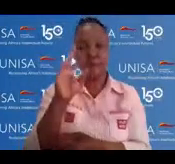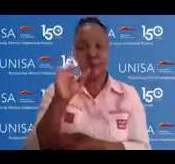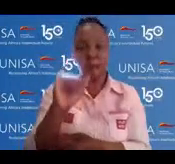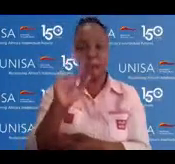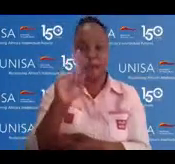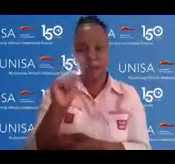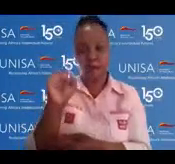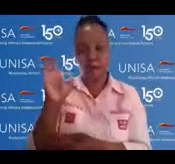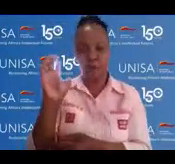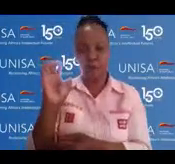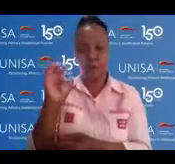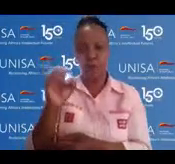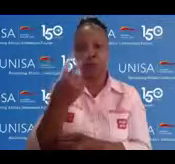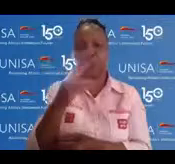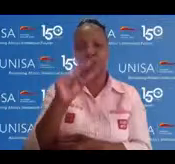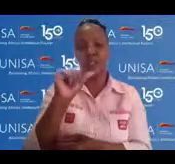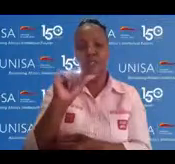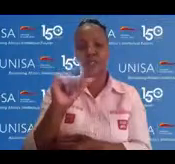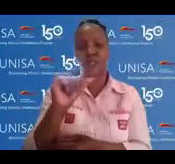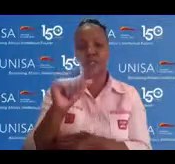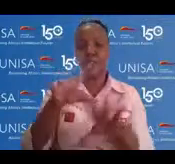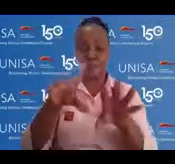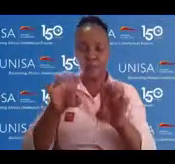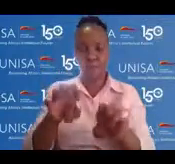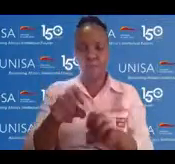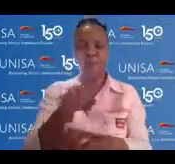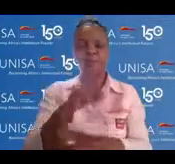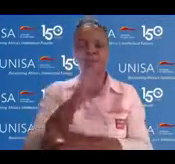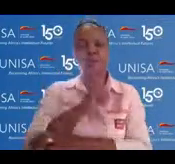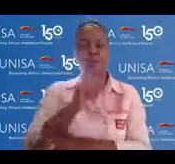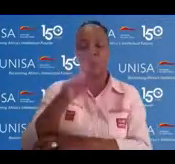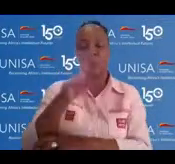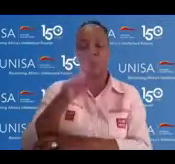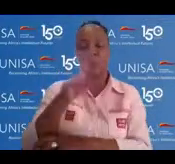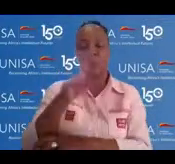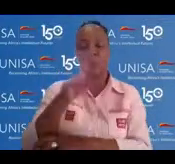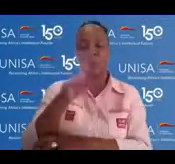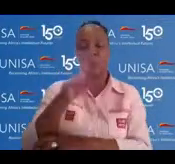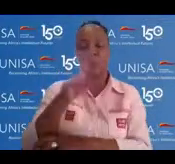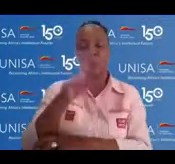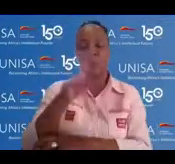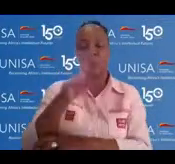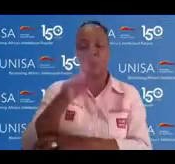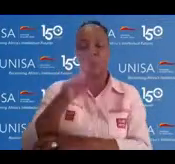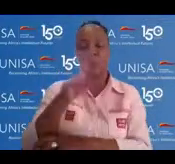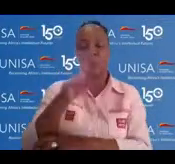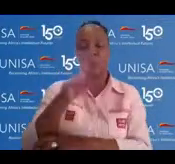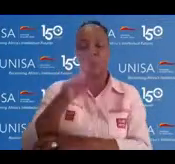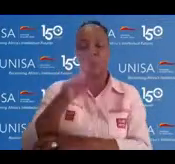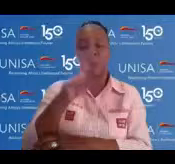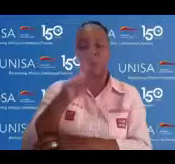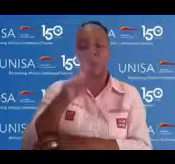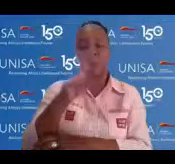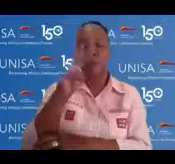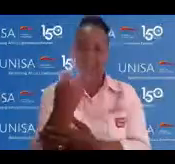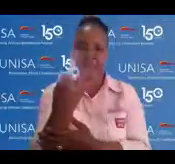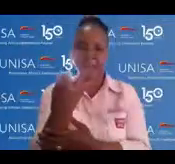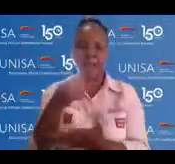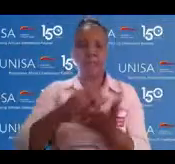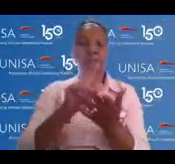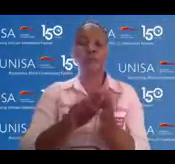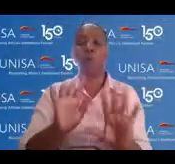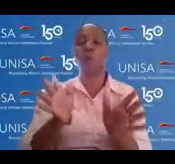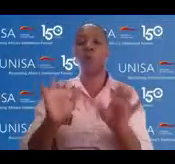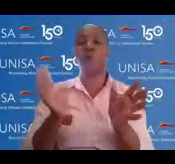PFINO26 exam. They use Moodle proctoring. If you can check, we only have these 3 apps. So, and one will, as